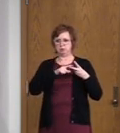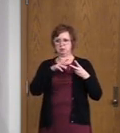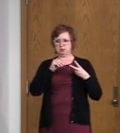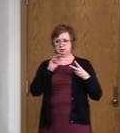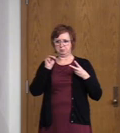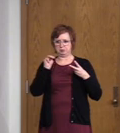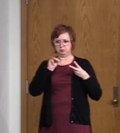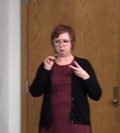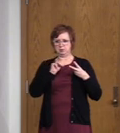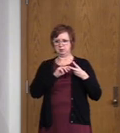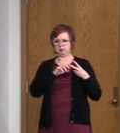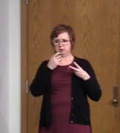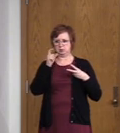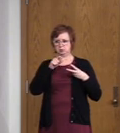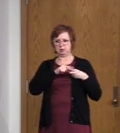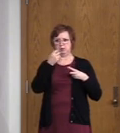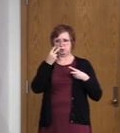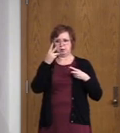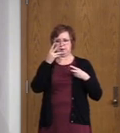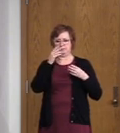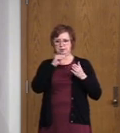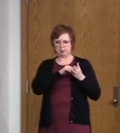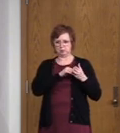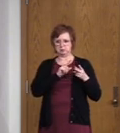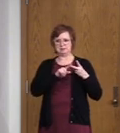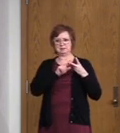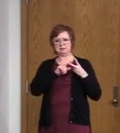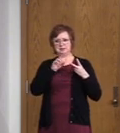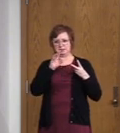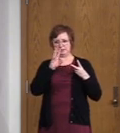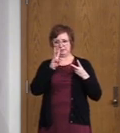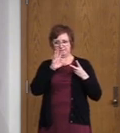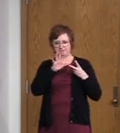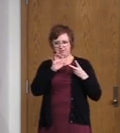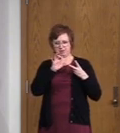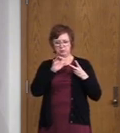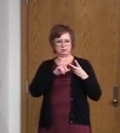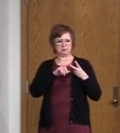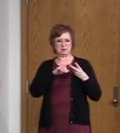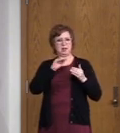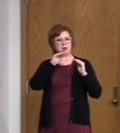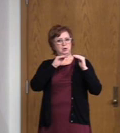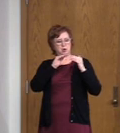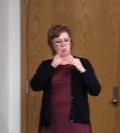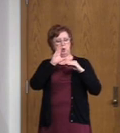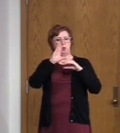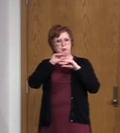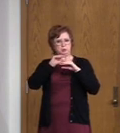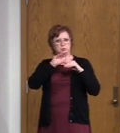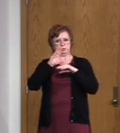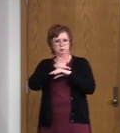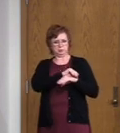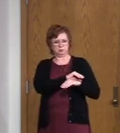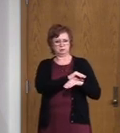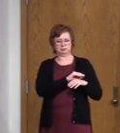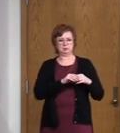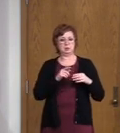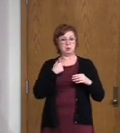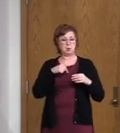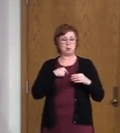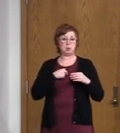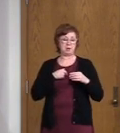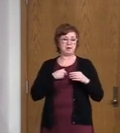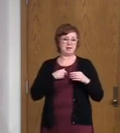less doses of the Moderna vaccine as well. The current allotments that we have are less than half of what our phase 1